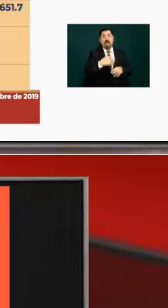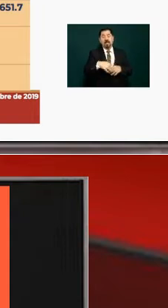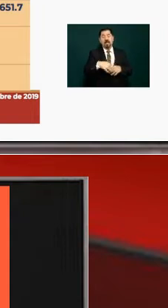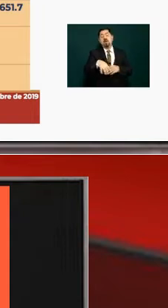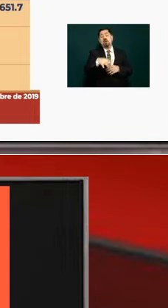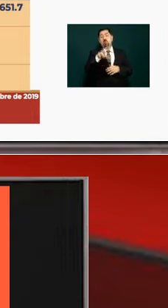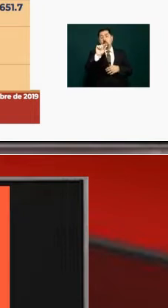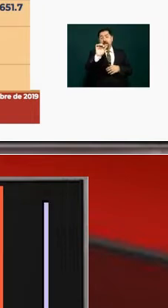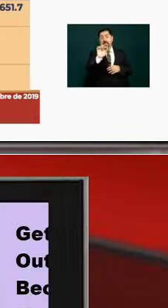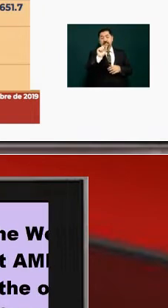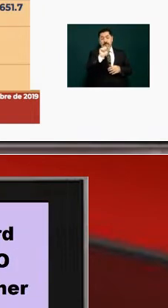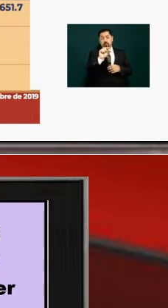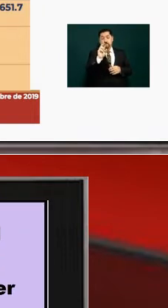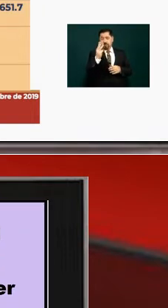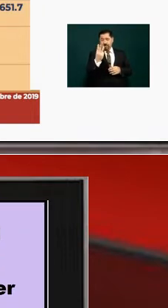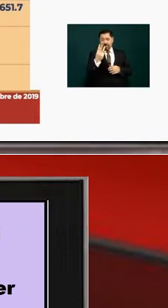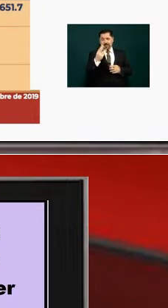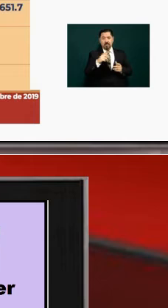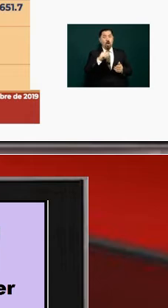km/h